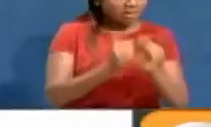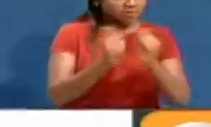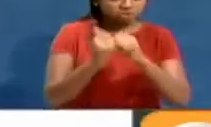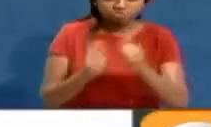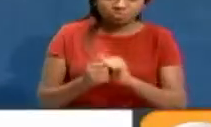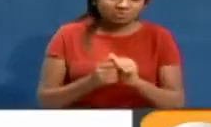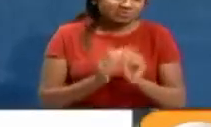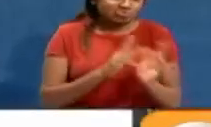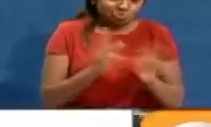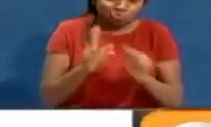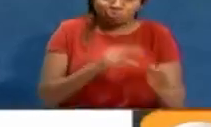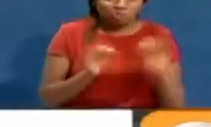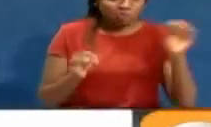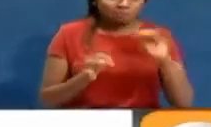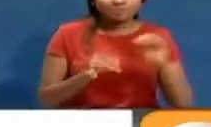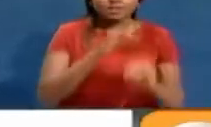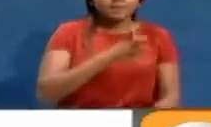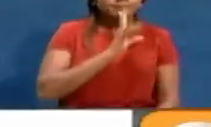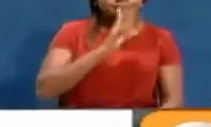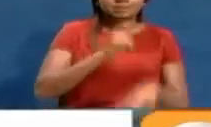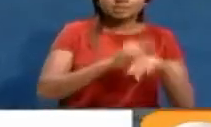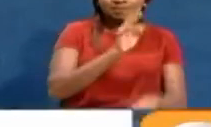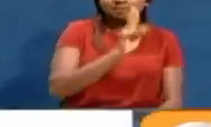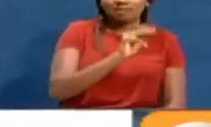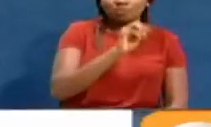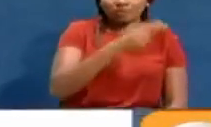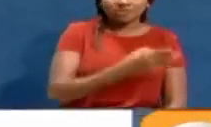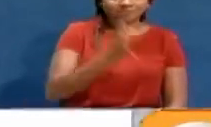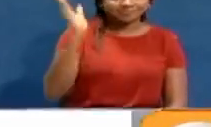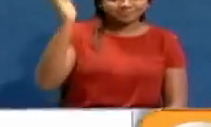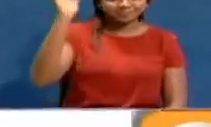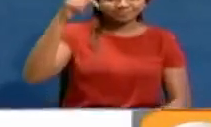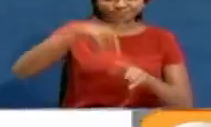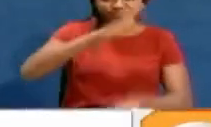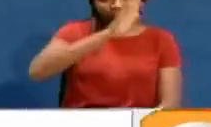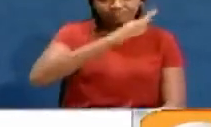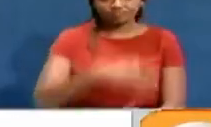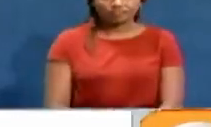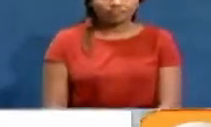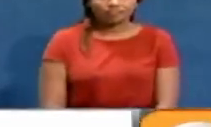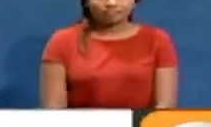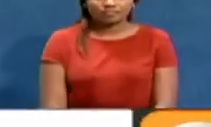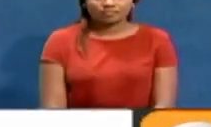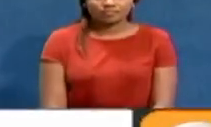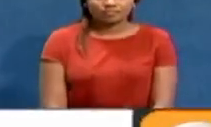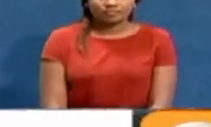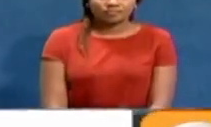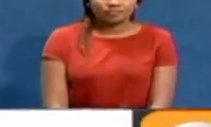had been made. Wangangi was speaking during the Ministry of Health daily briefing held this afternoon.